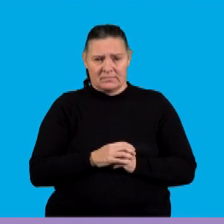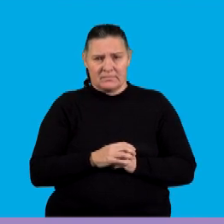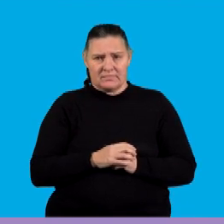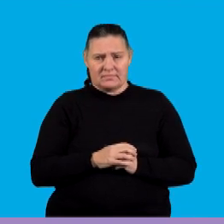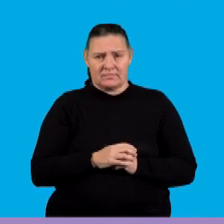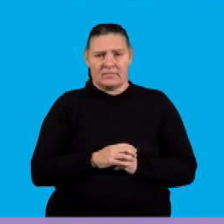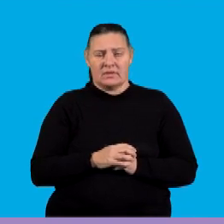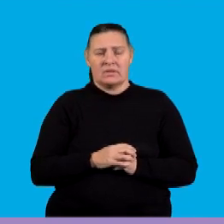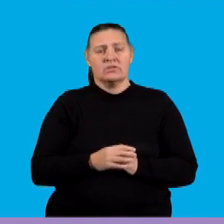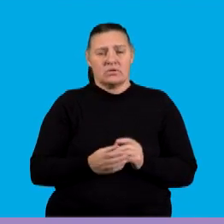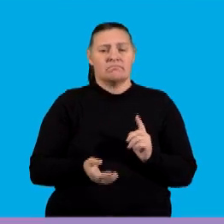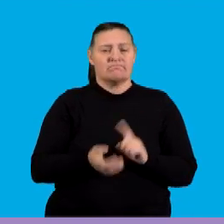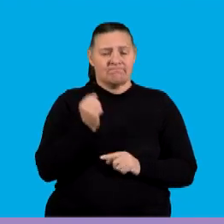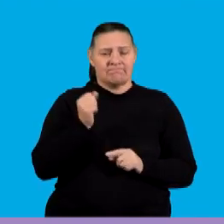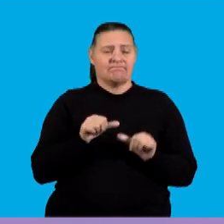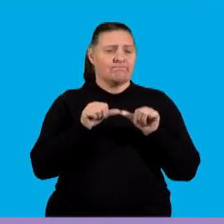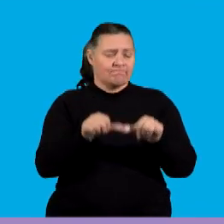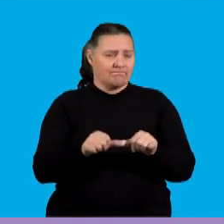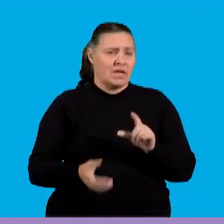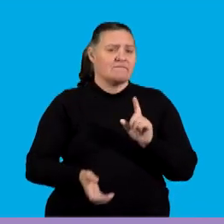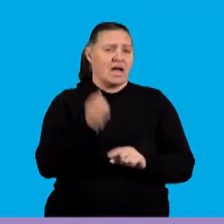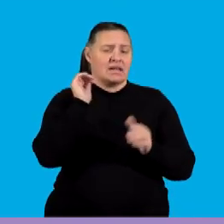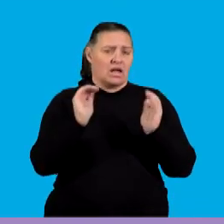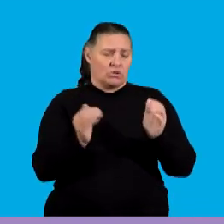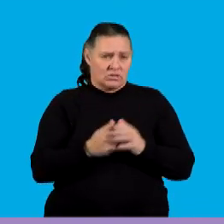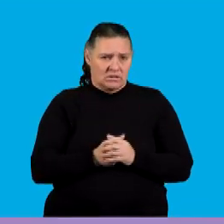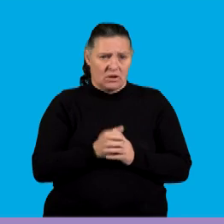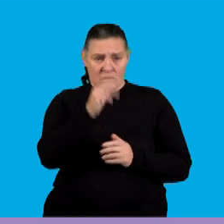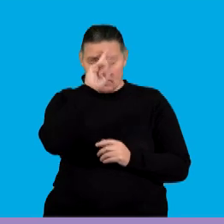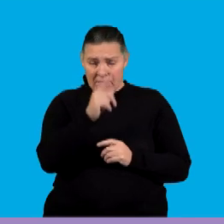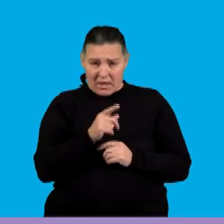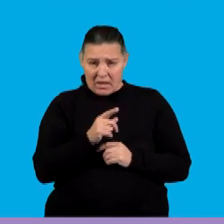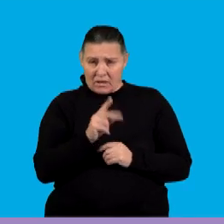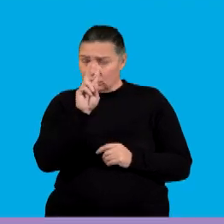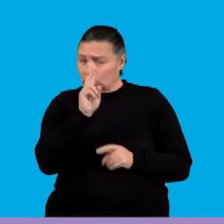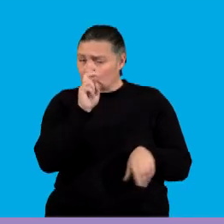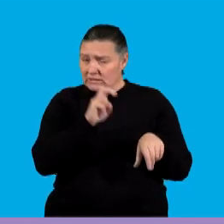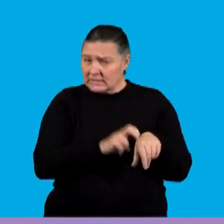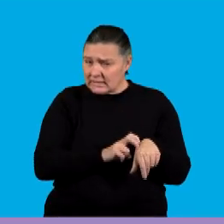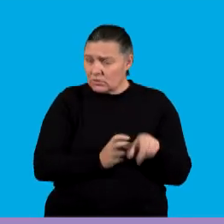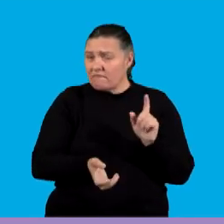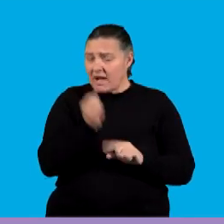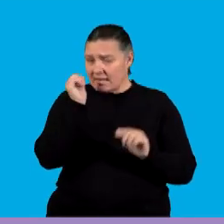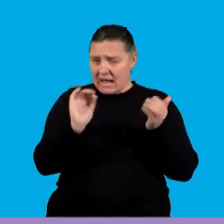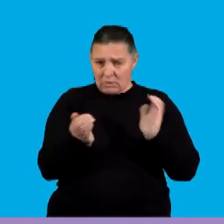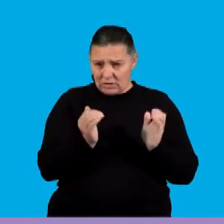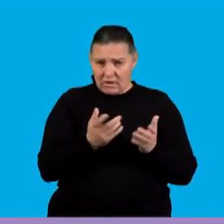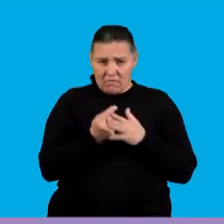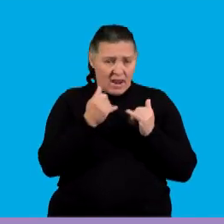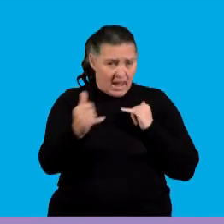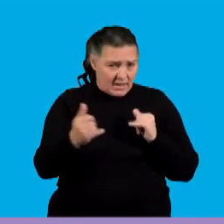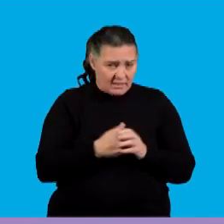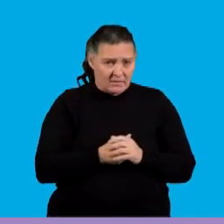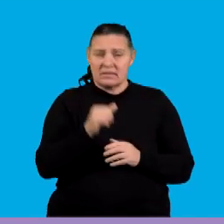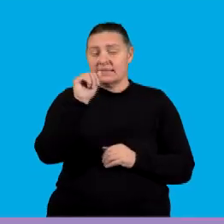of PQ. So let's go ahead and find the equation. Do you remember the 2 things that are needed to find an equation of